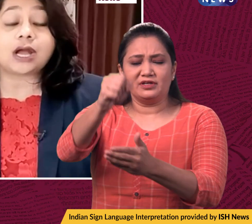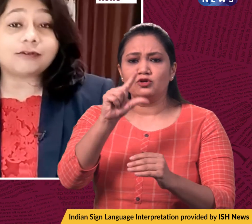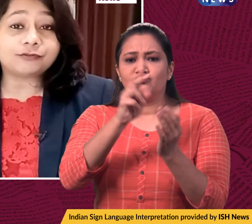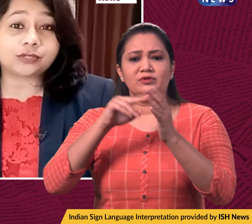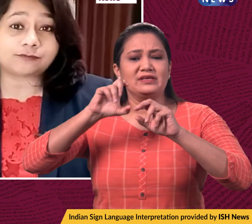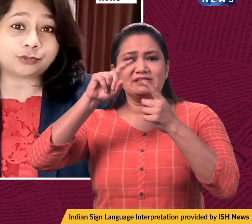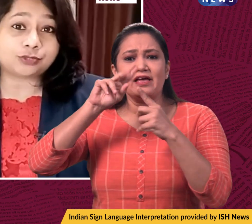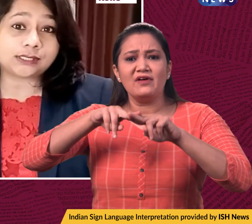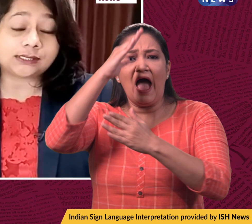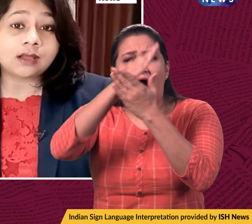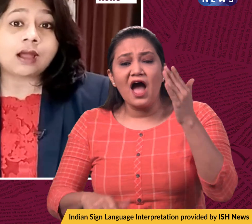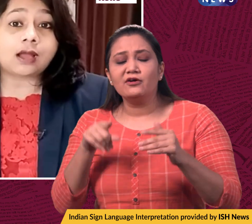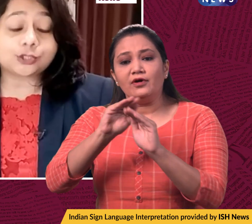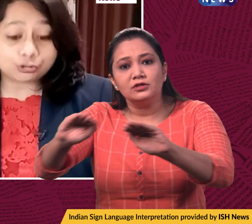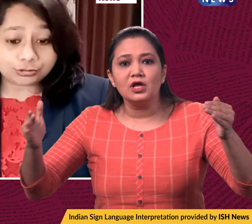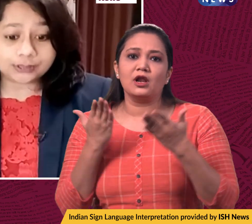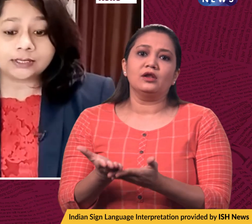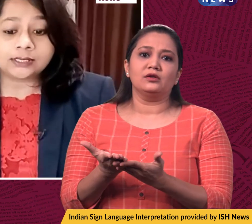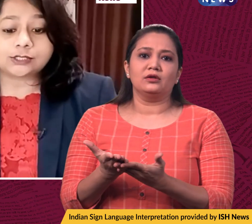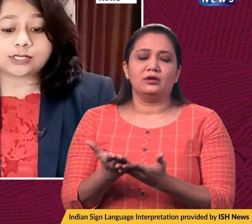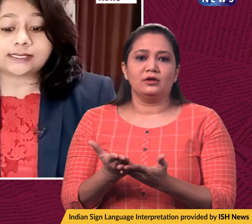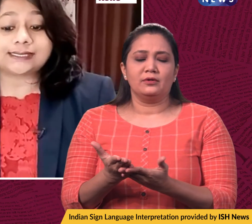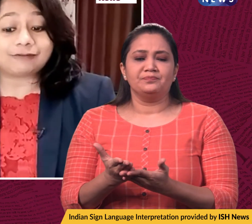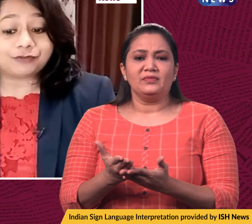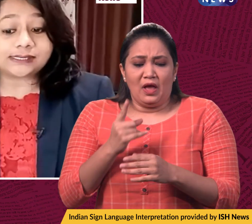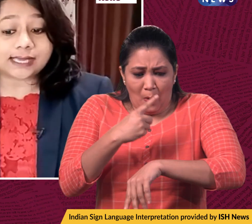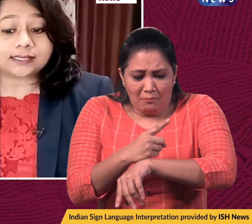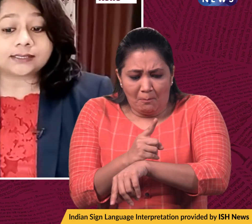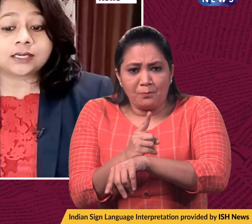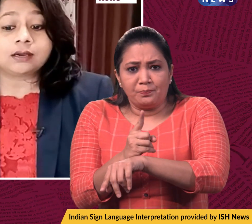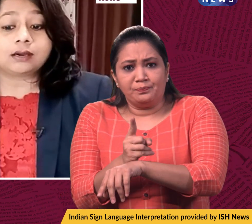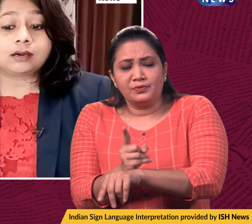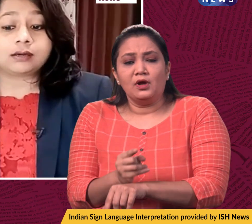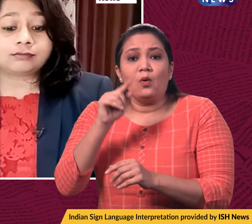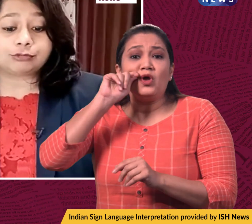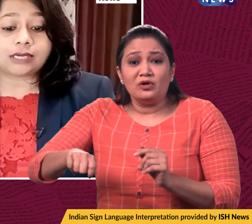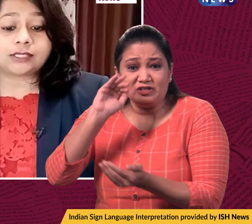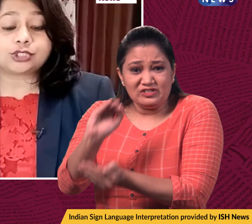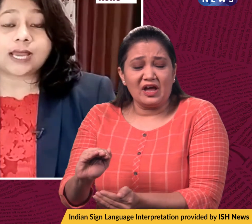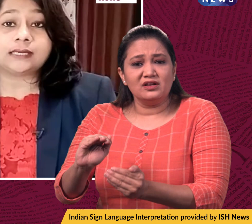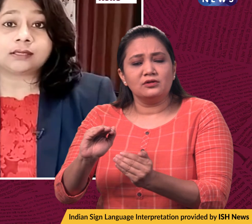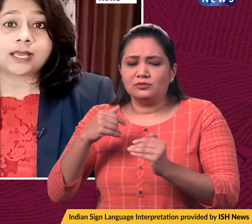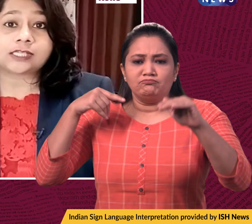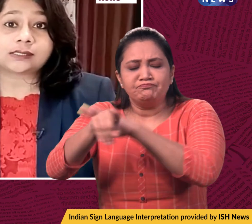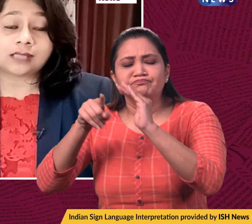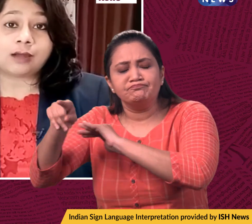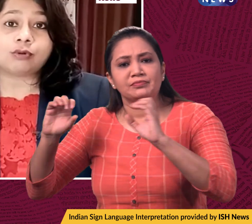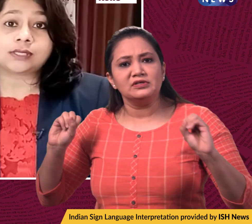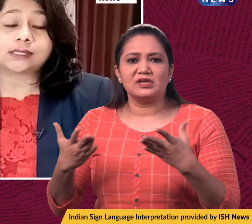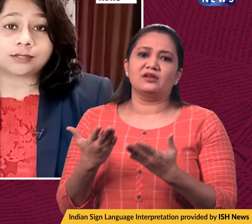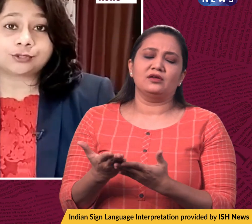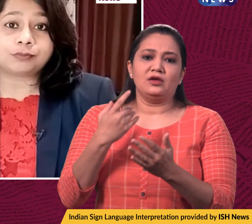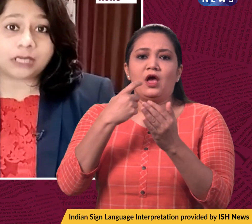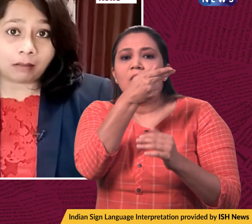that almost half of the refugees are children, suggesting that every second a Ukrainian child has